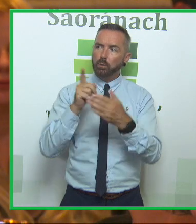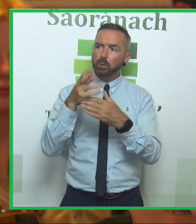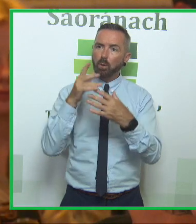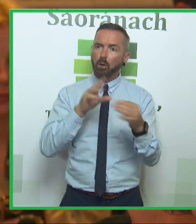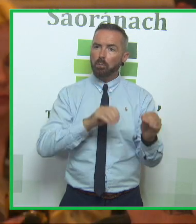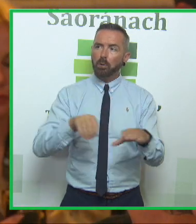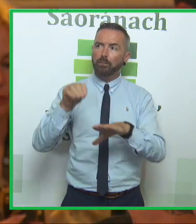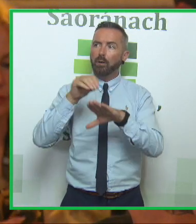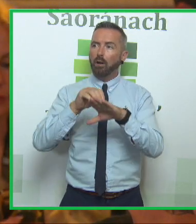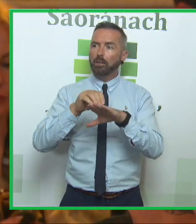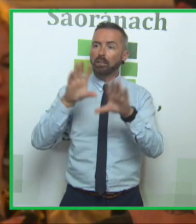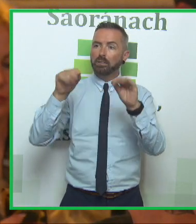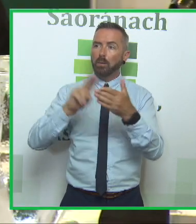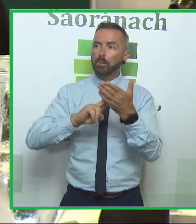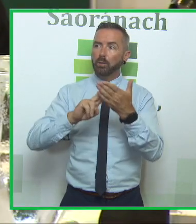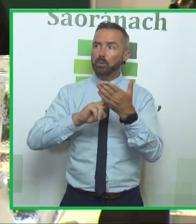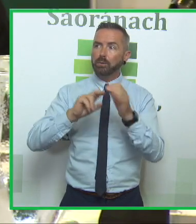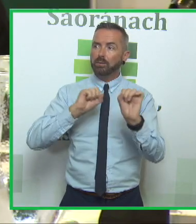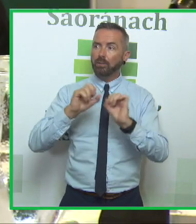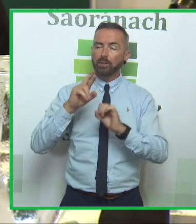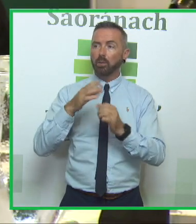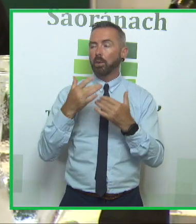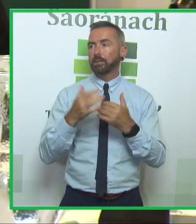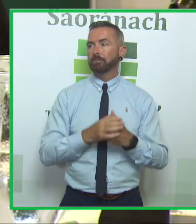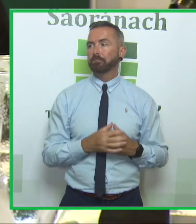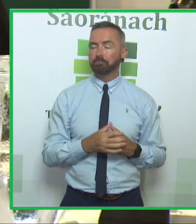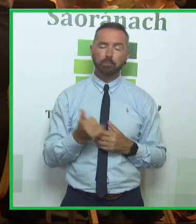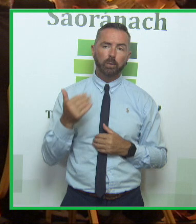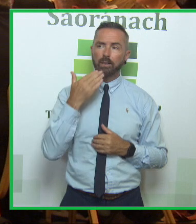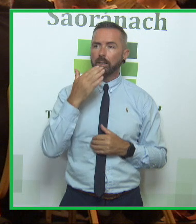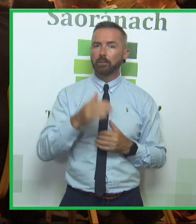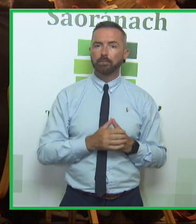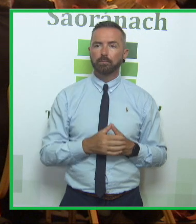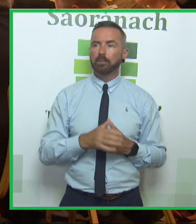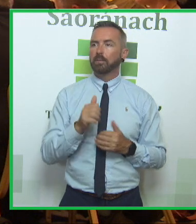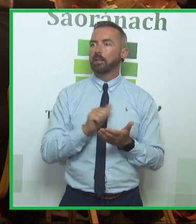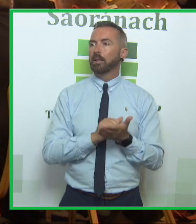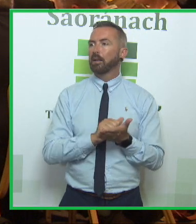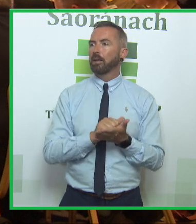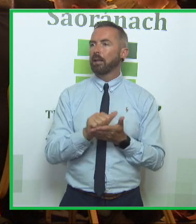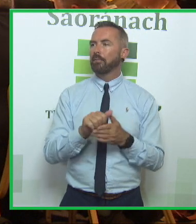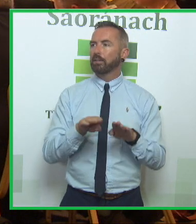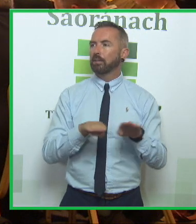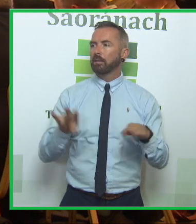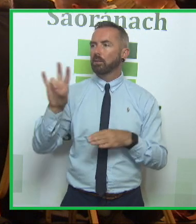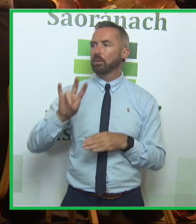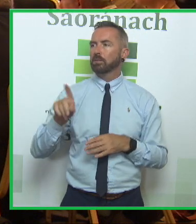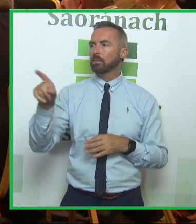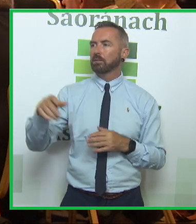on in all the agencies? That's very helpful. No, thank you. Sorry, 11, please, table 11.